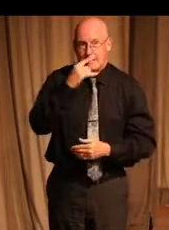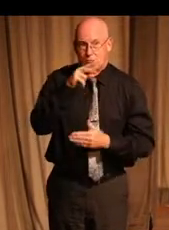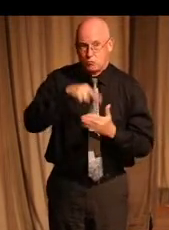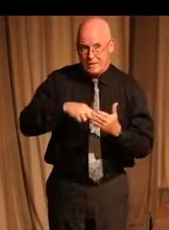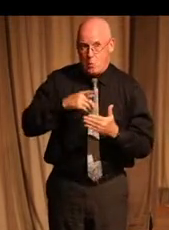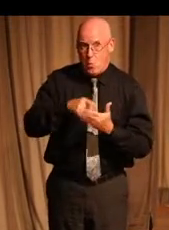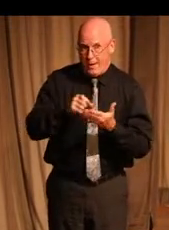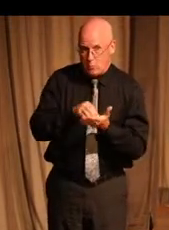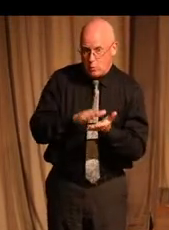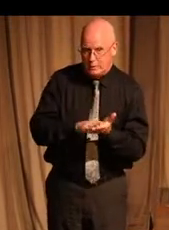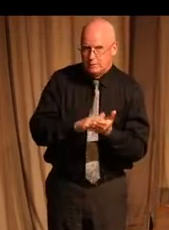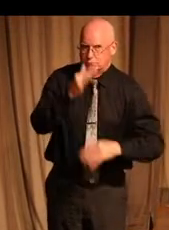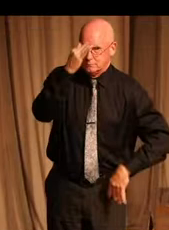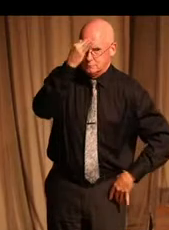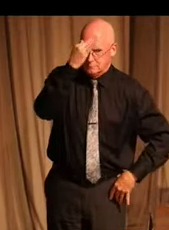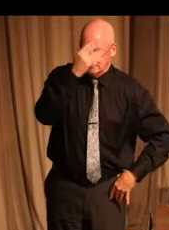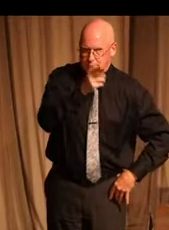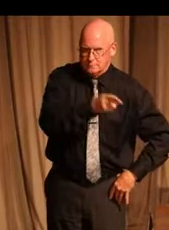I journal.